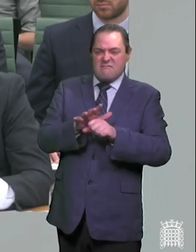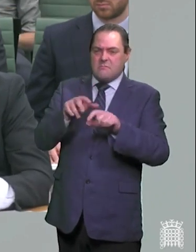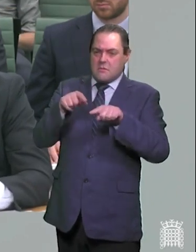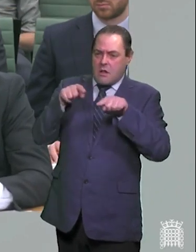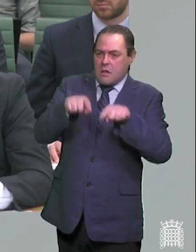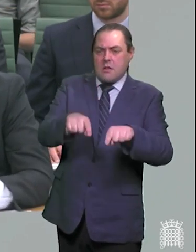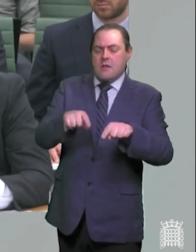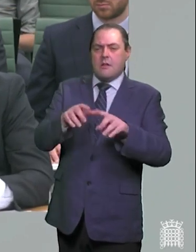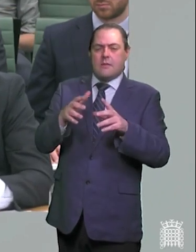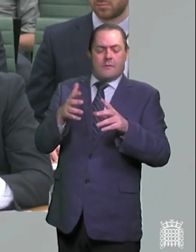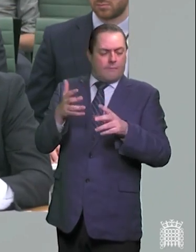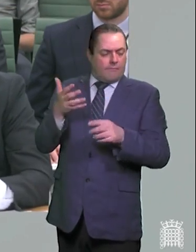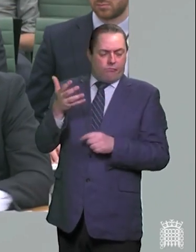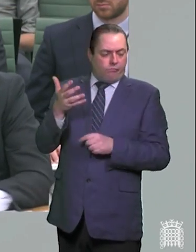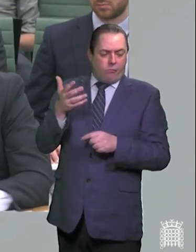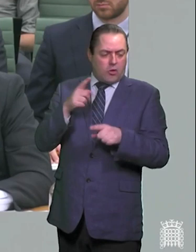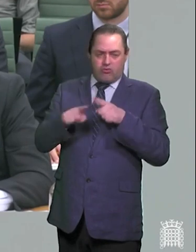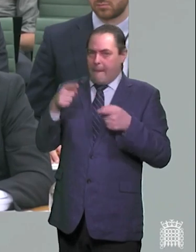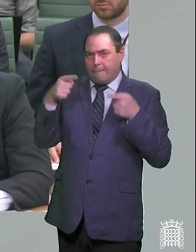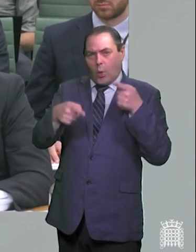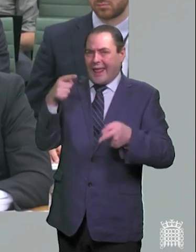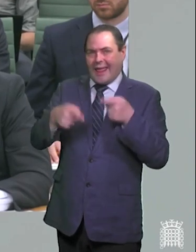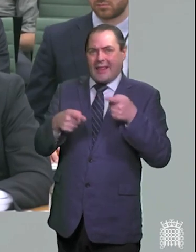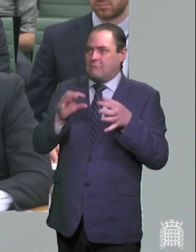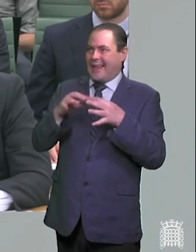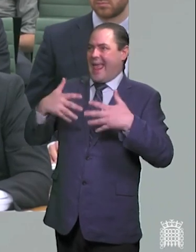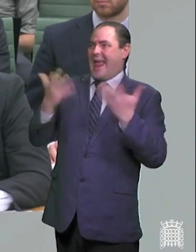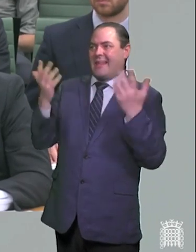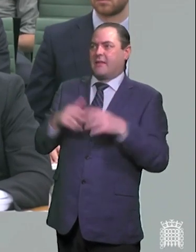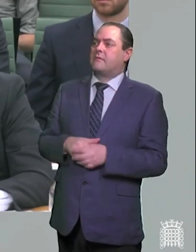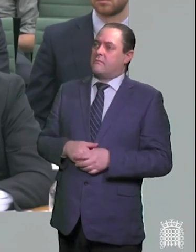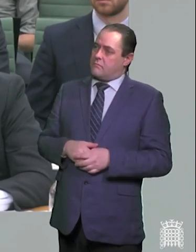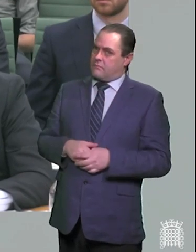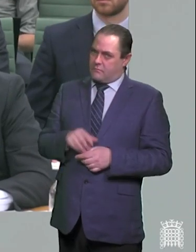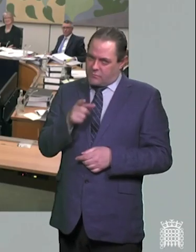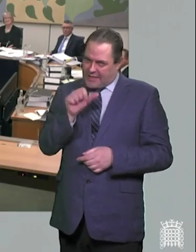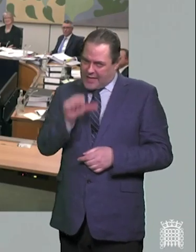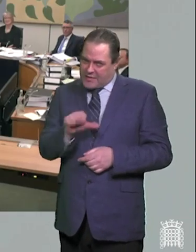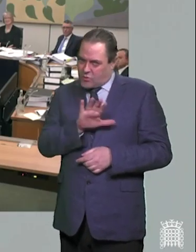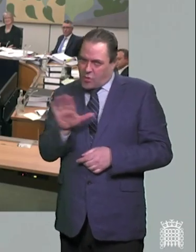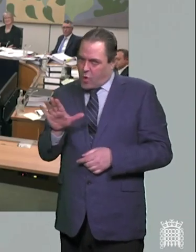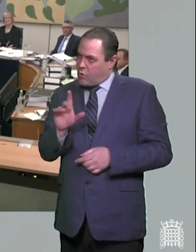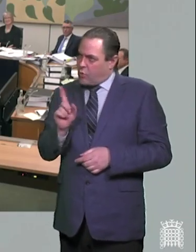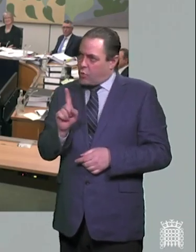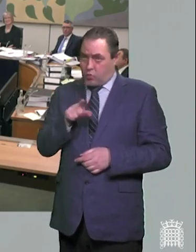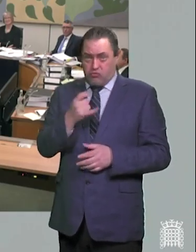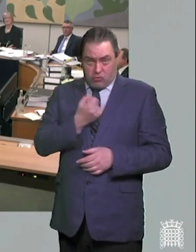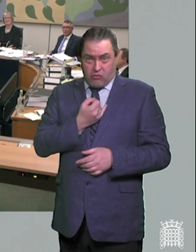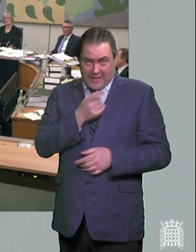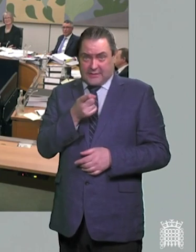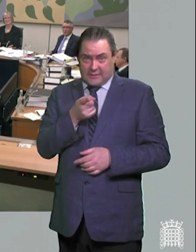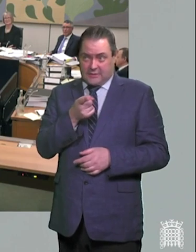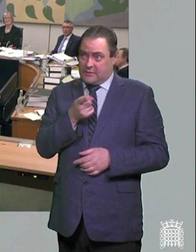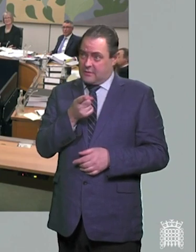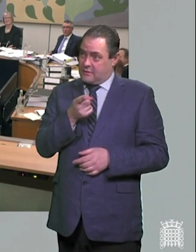or there should be no attempt to bully any colleague in any matter whatever. Or is that a yes or a no? Yes. But you regret that